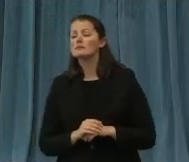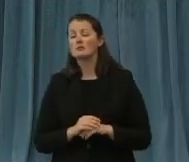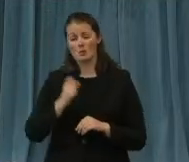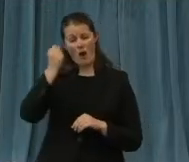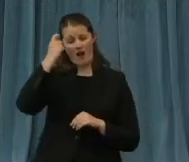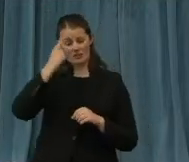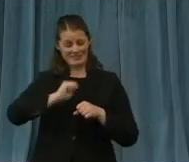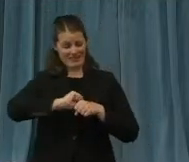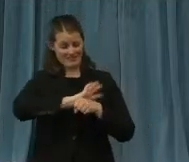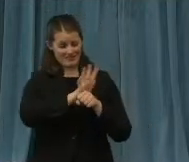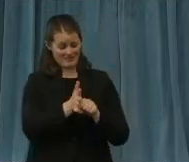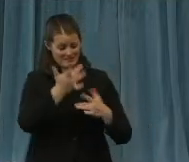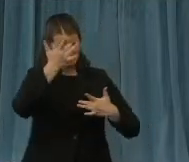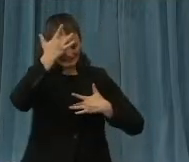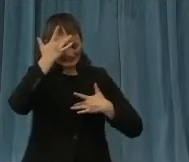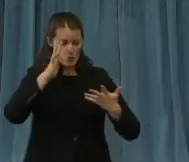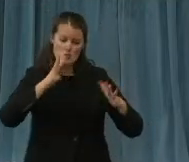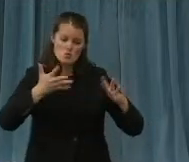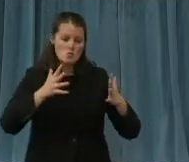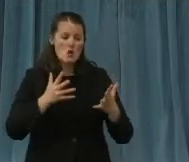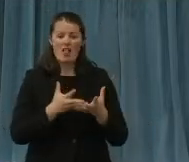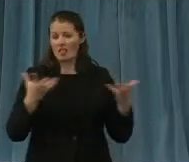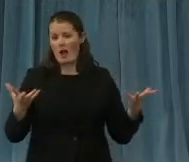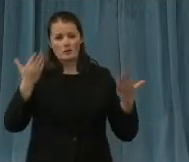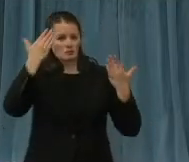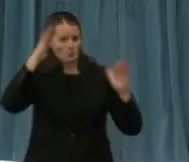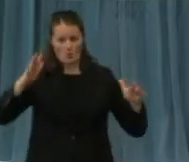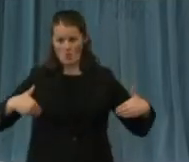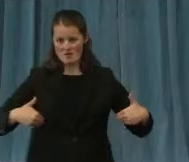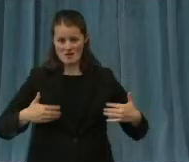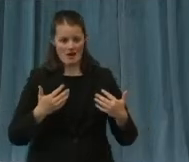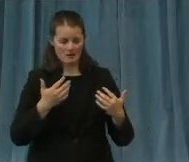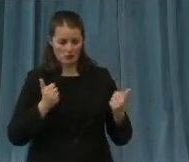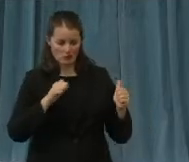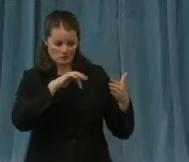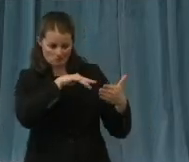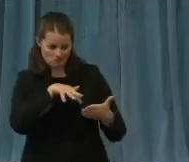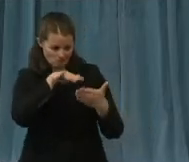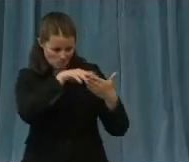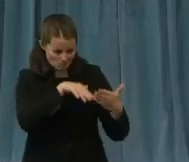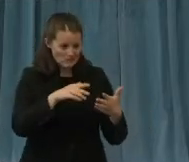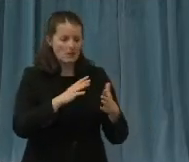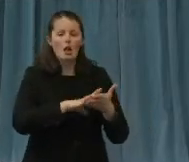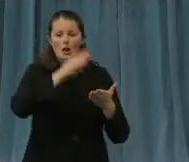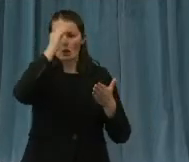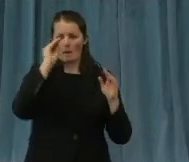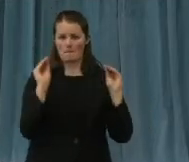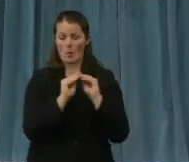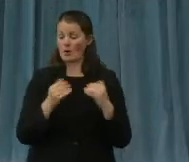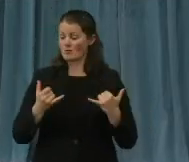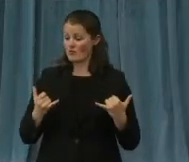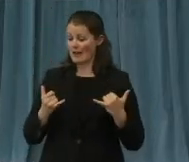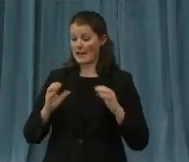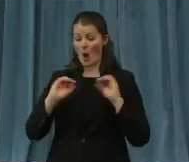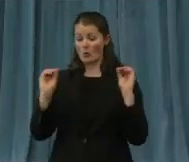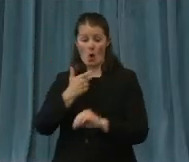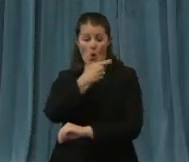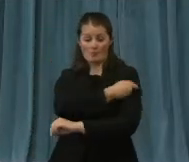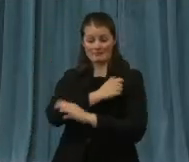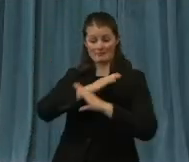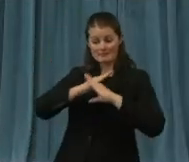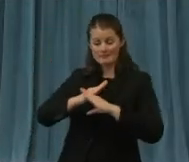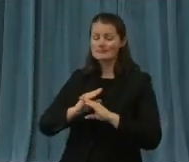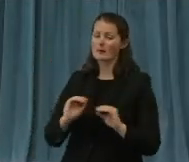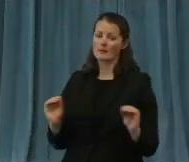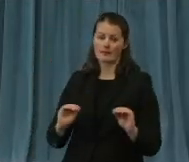is associated with COVID-19. There's no vaccine and no specific treatment. CDC clinical criteria for the